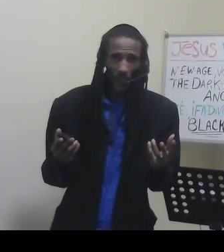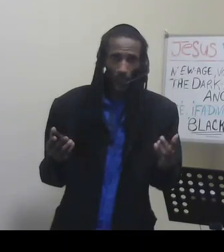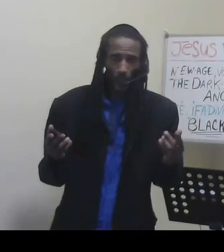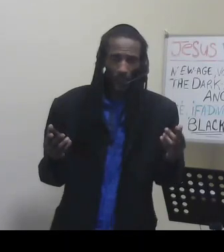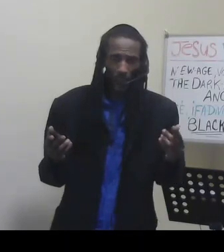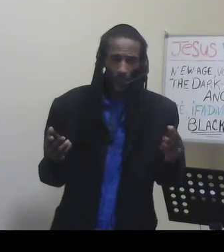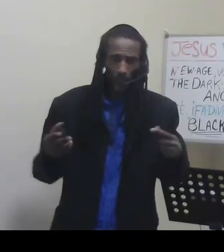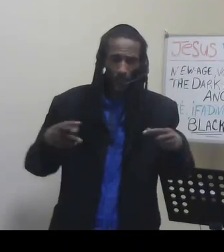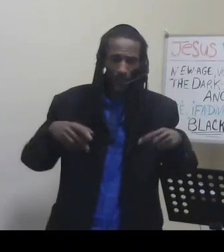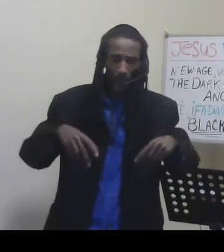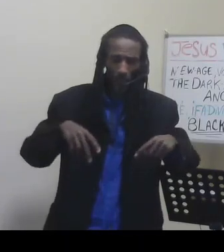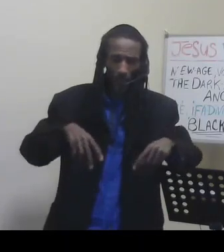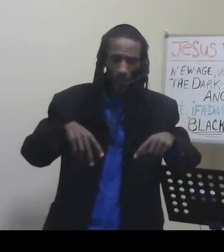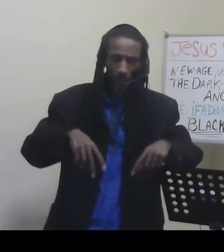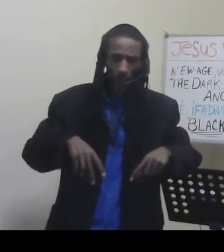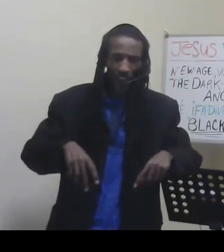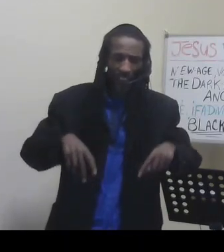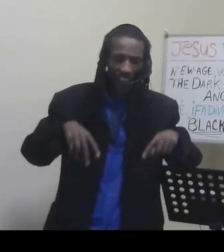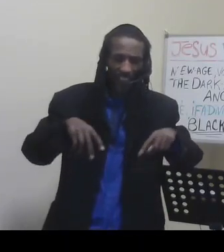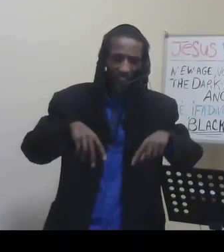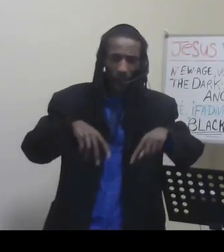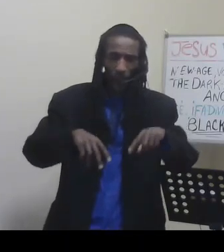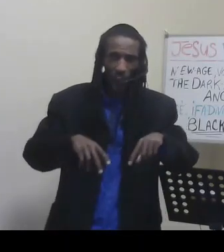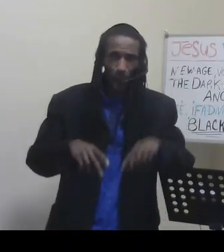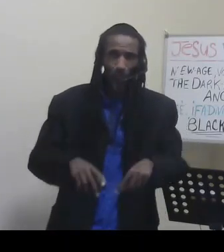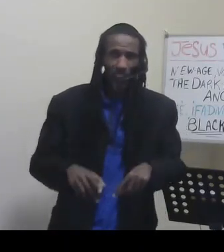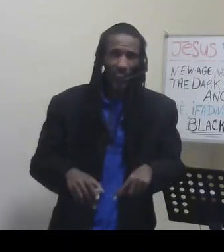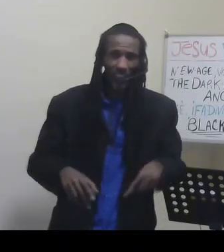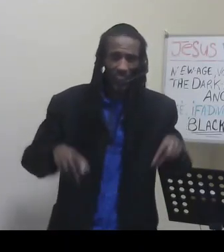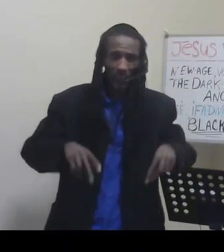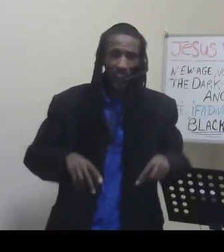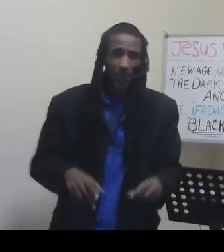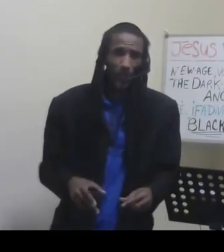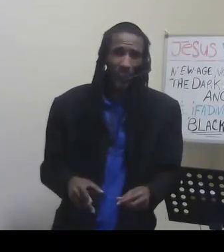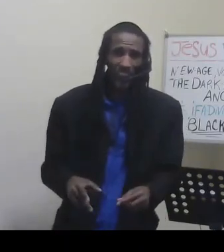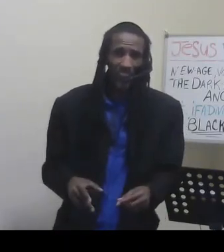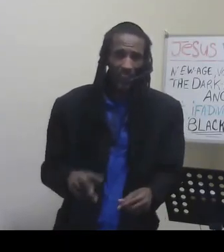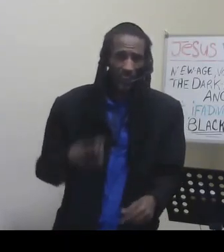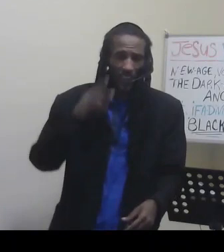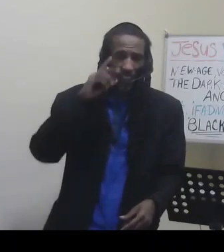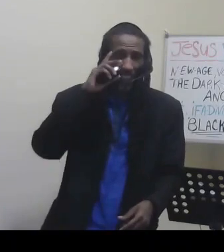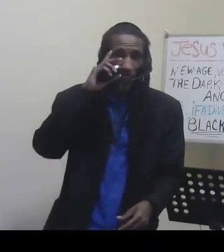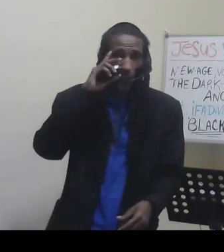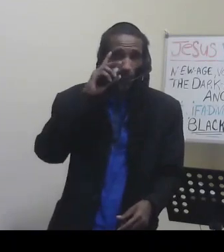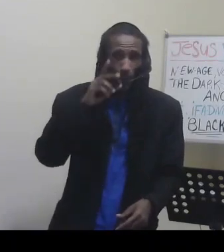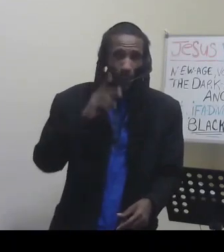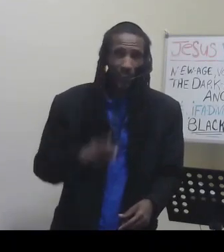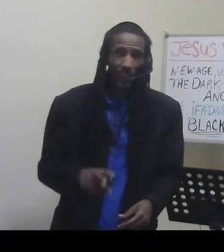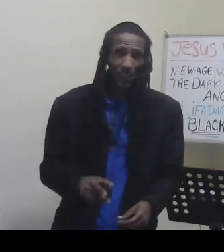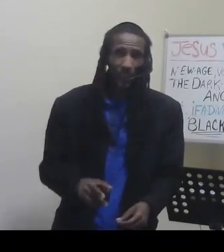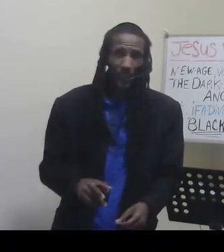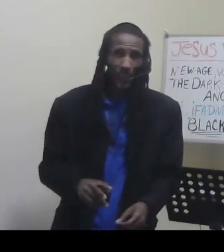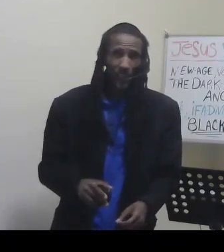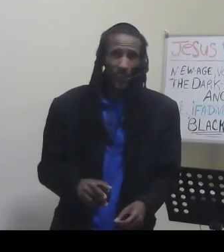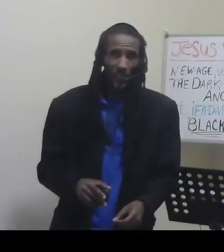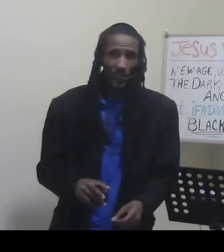It represents me being here with you in the flesh and blood, every time you eat dinner, in your memory.